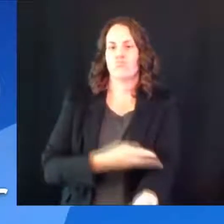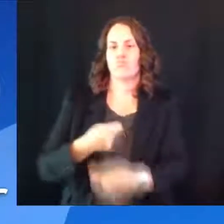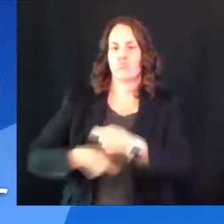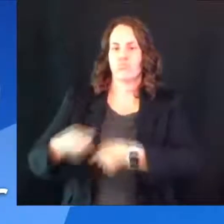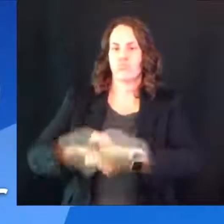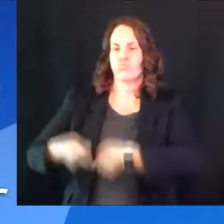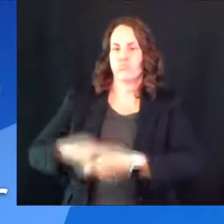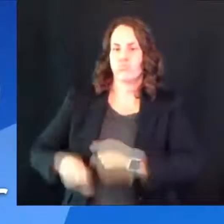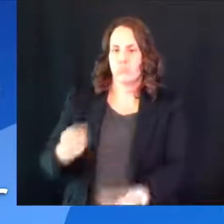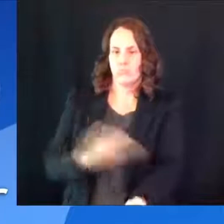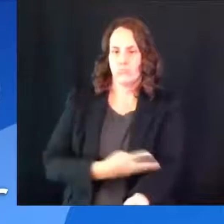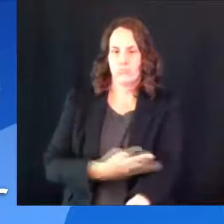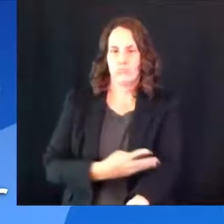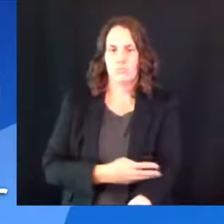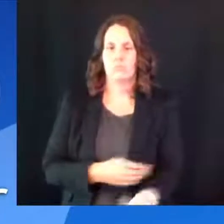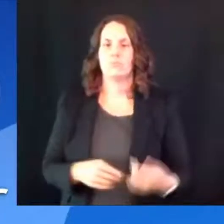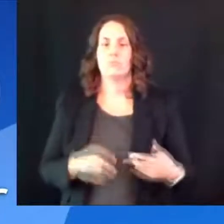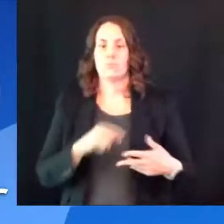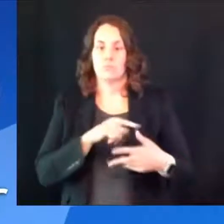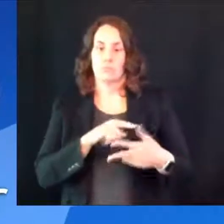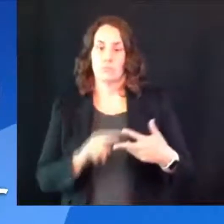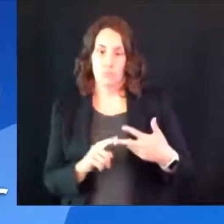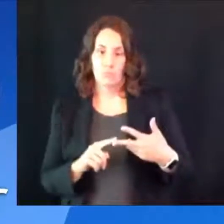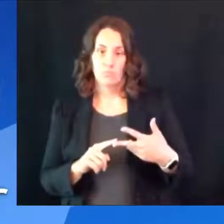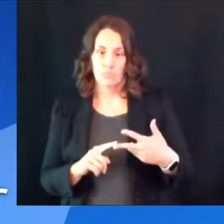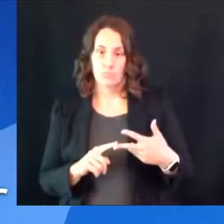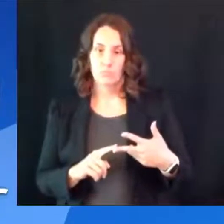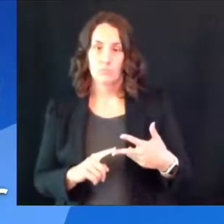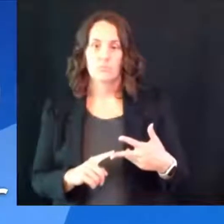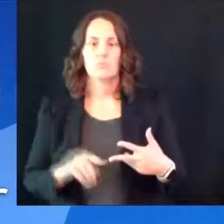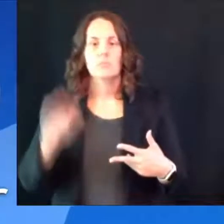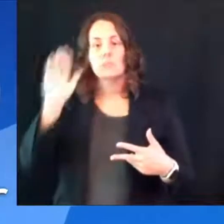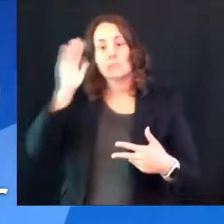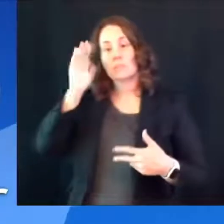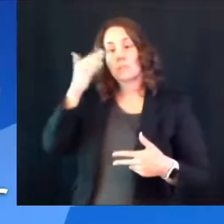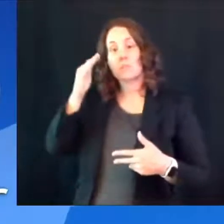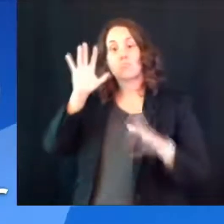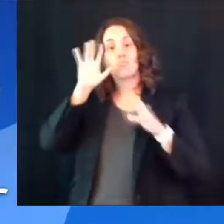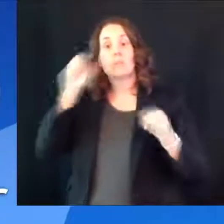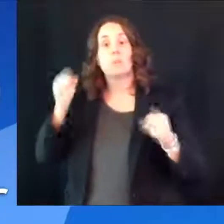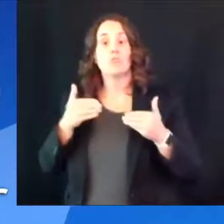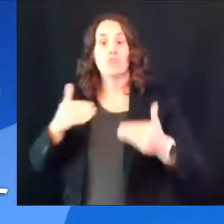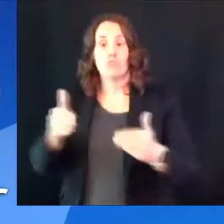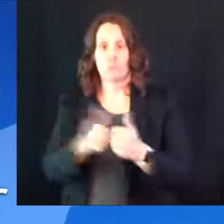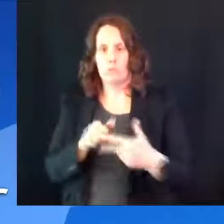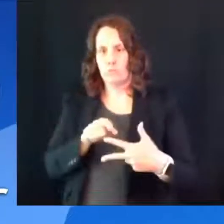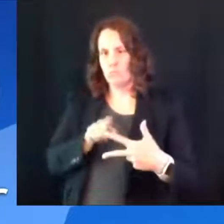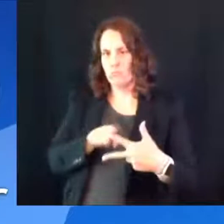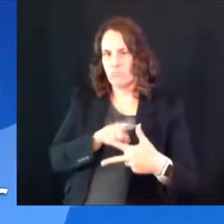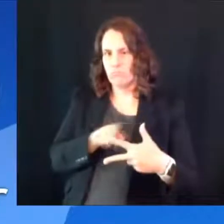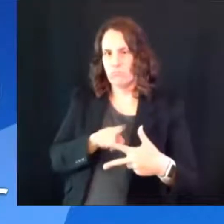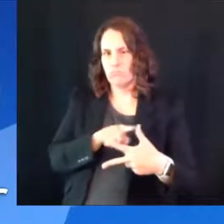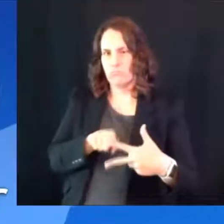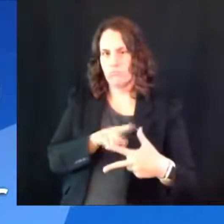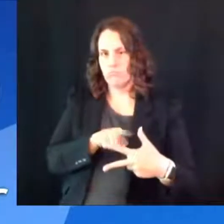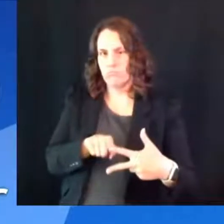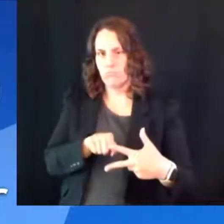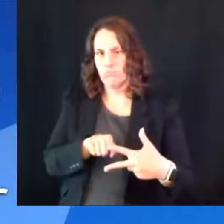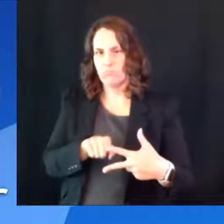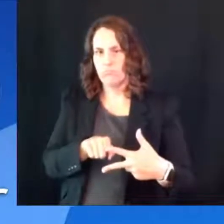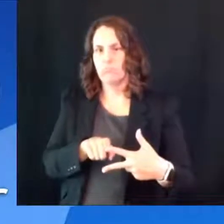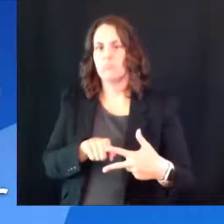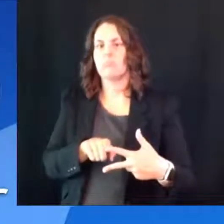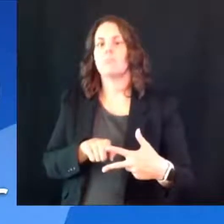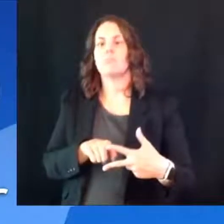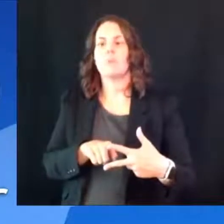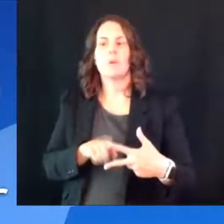dexamethasone, the anti-inflammatory drug. There was reports that he received a third treatment that is not FDA authorized, which is not available